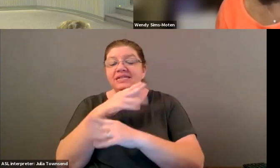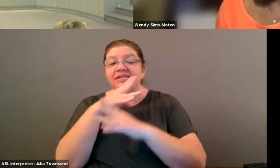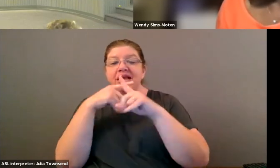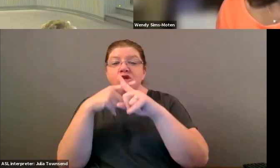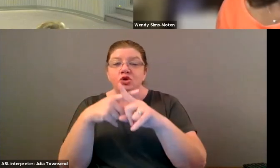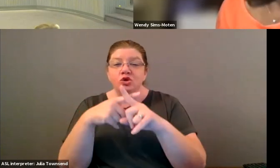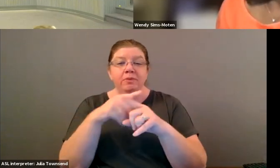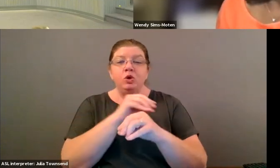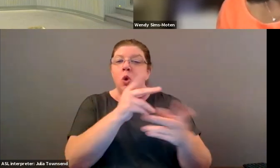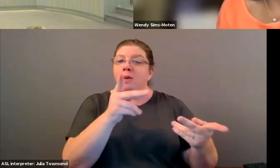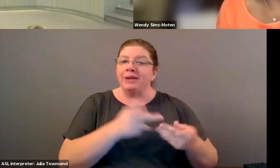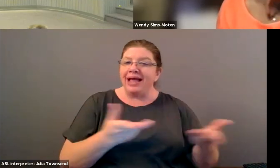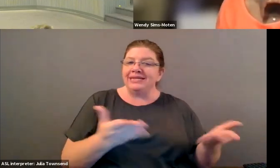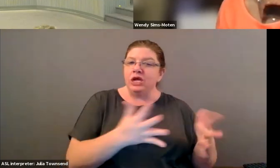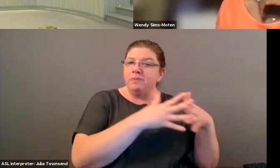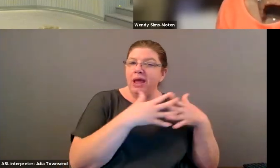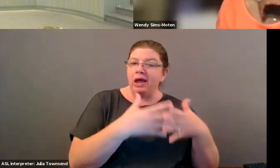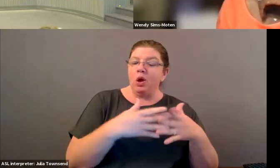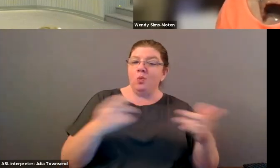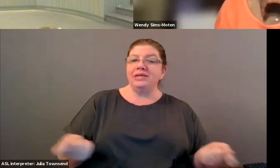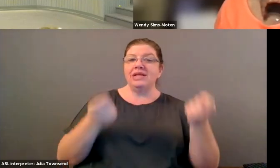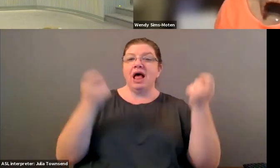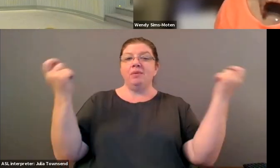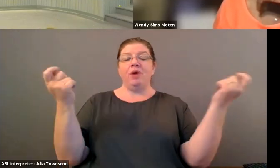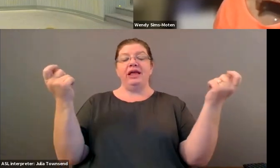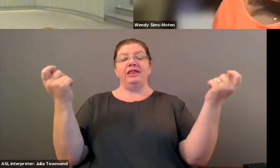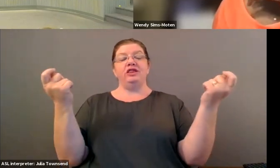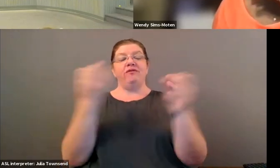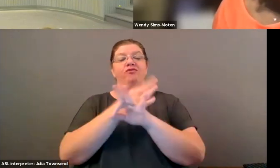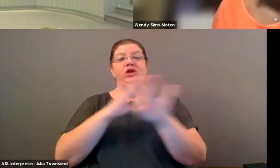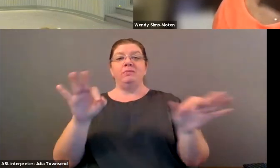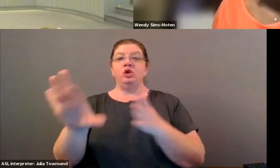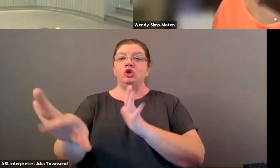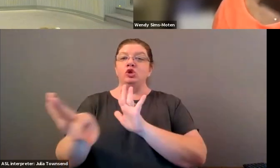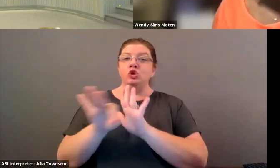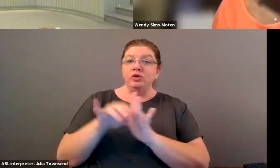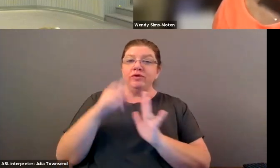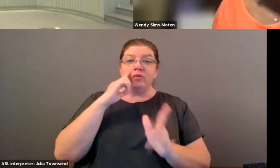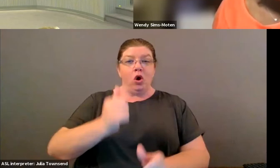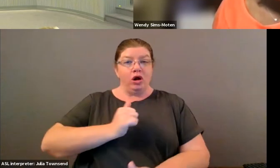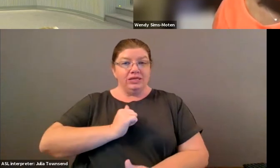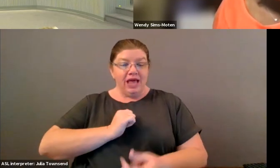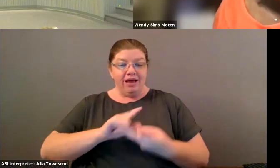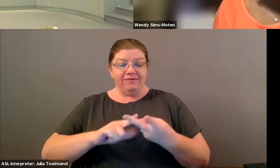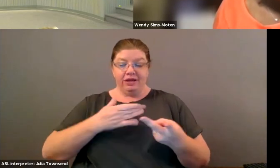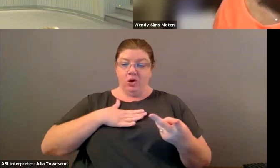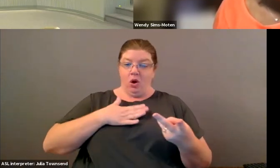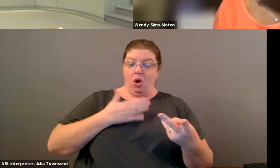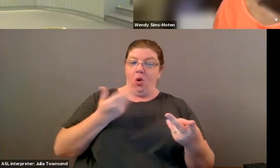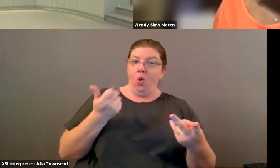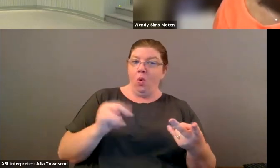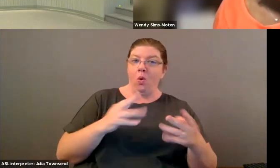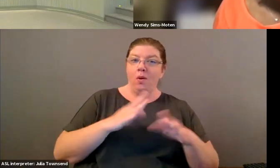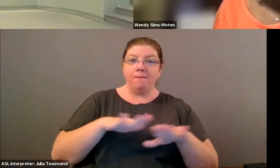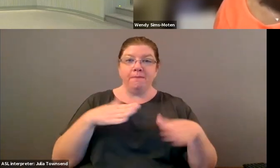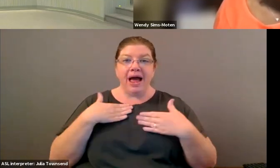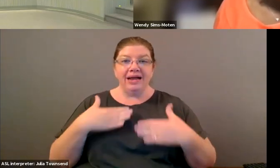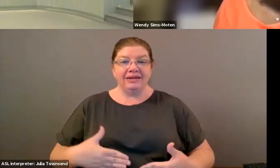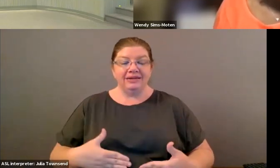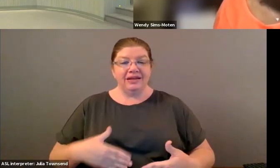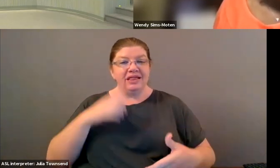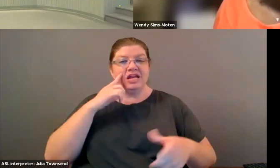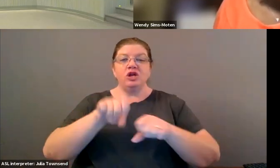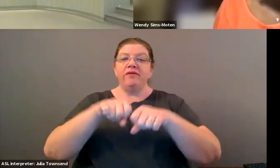Here we celebrate the freedom to choose for ourselves and for our own bodies. These are violations of